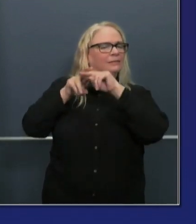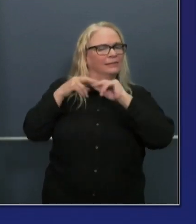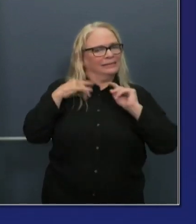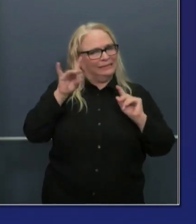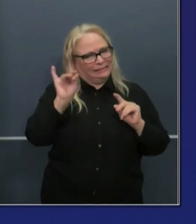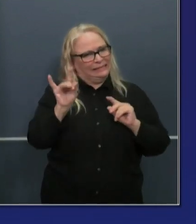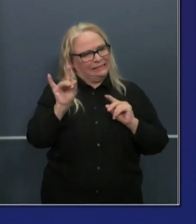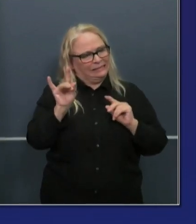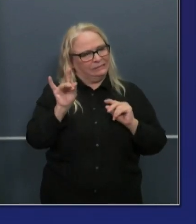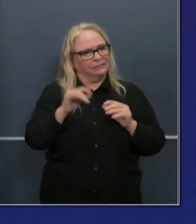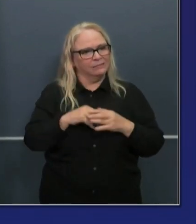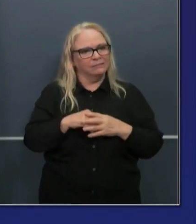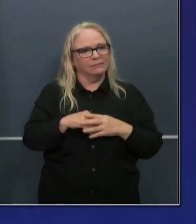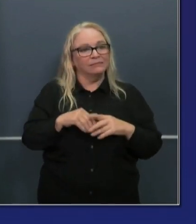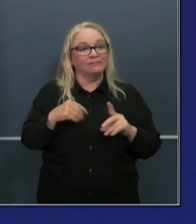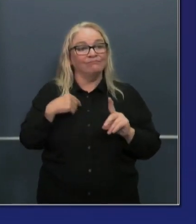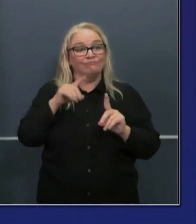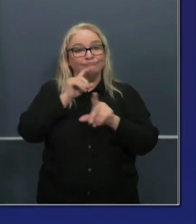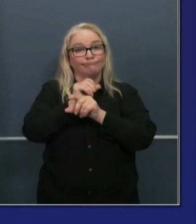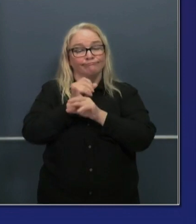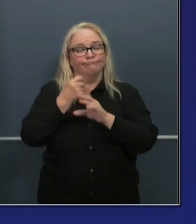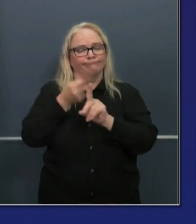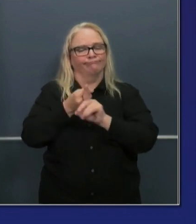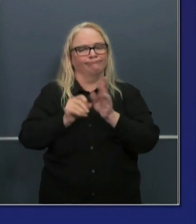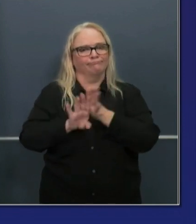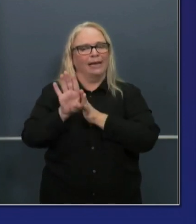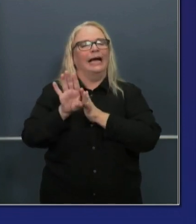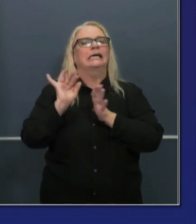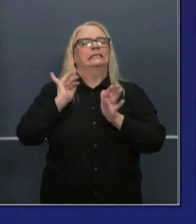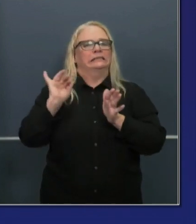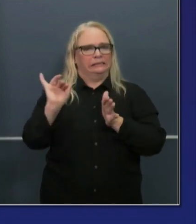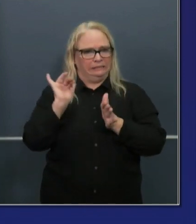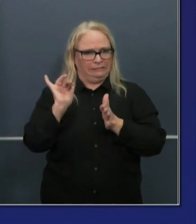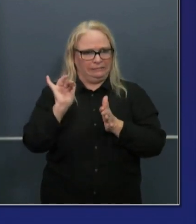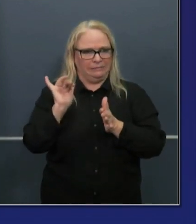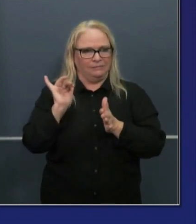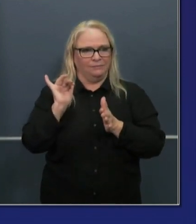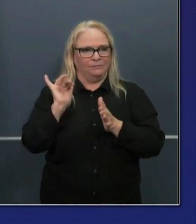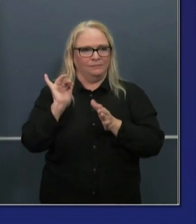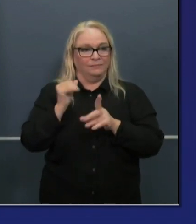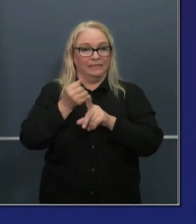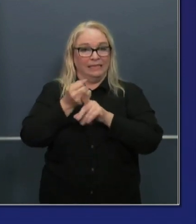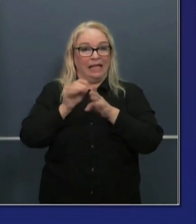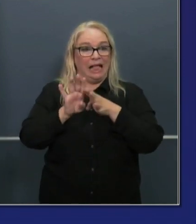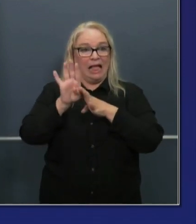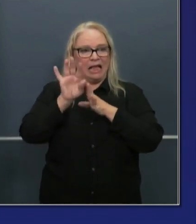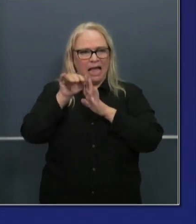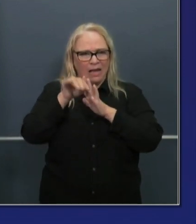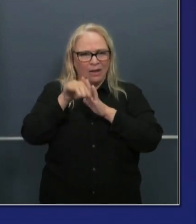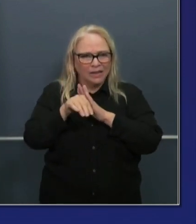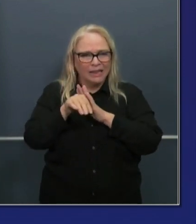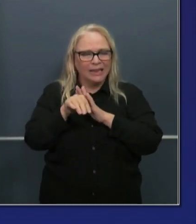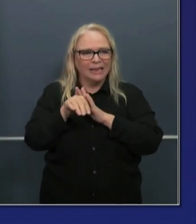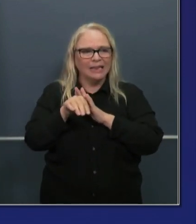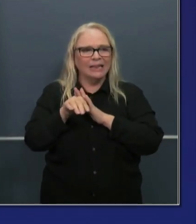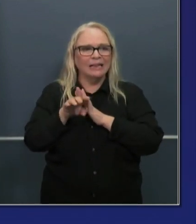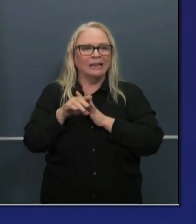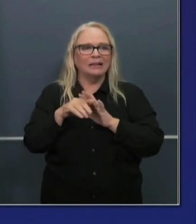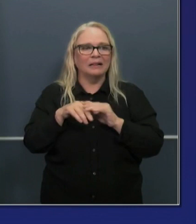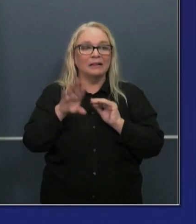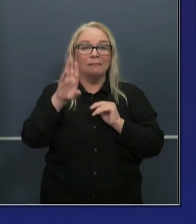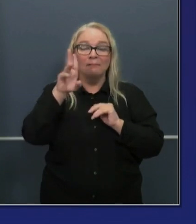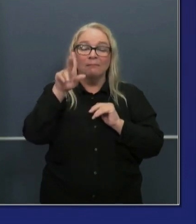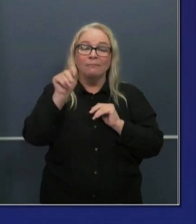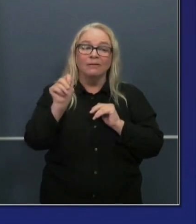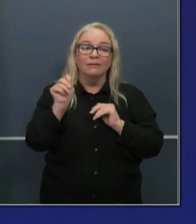When you have a spike, naturally, you have only one place to go, and that's down. California, unlike some others, we were